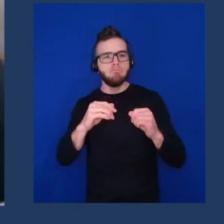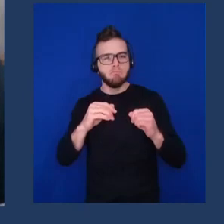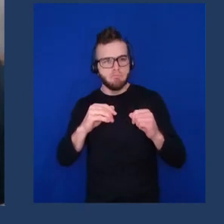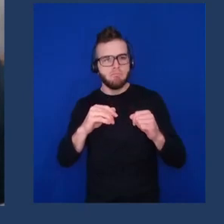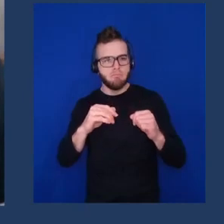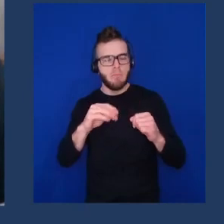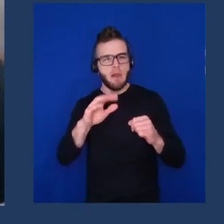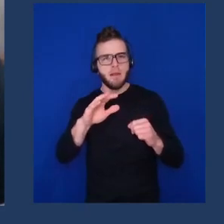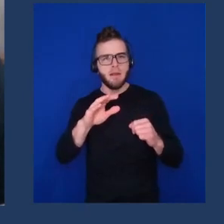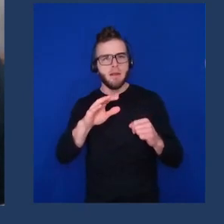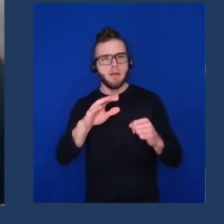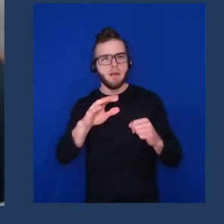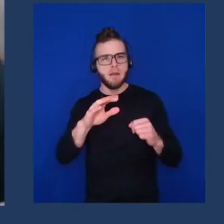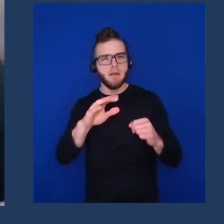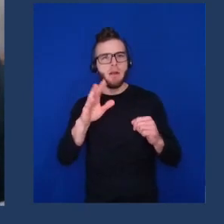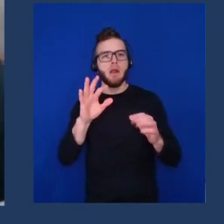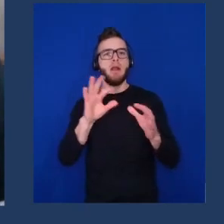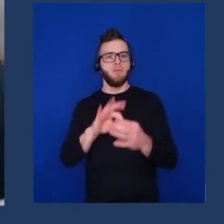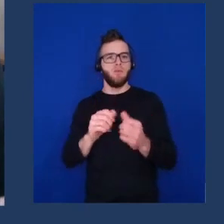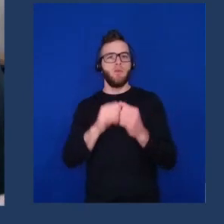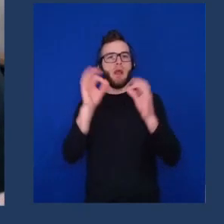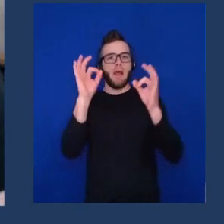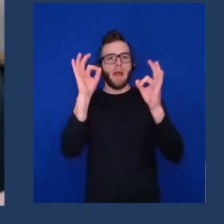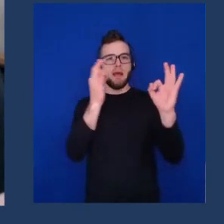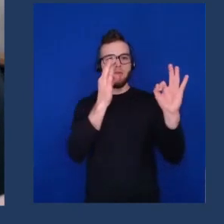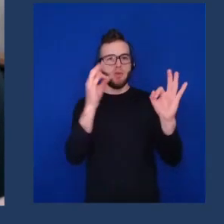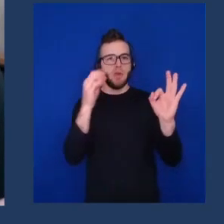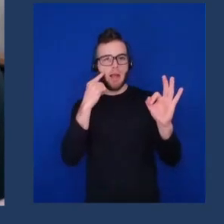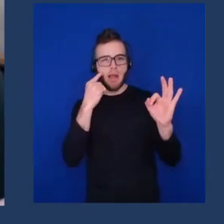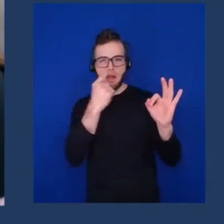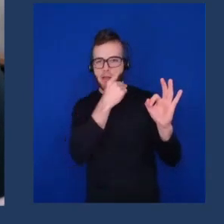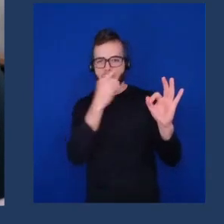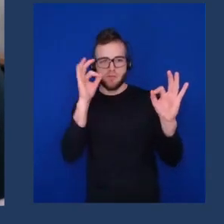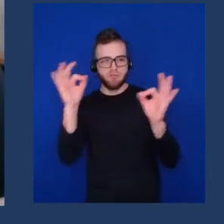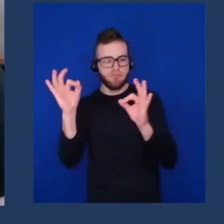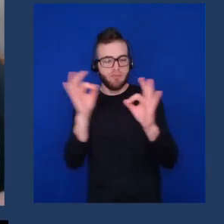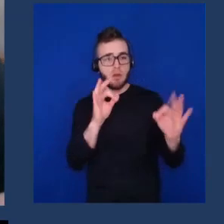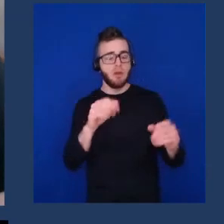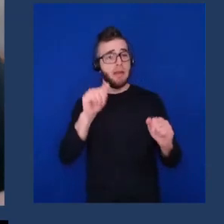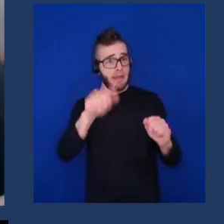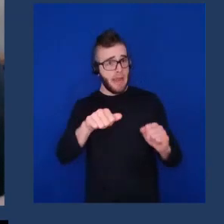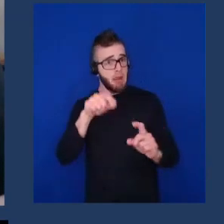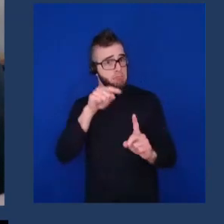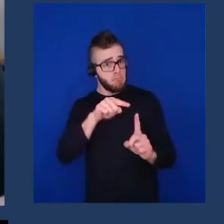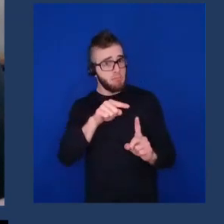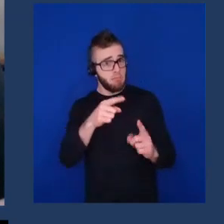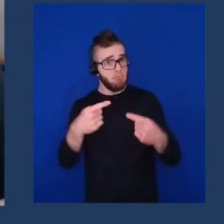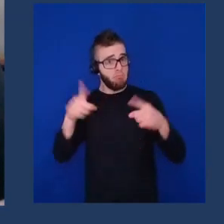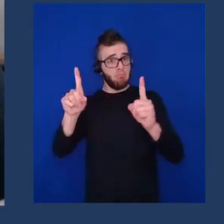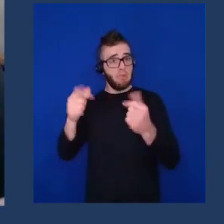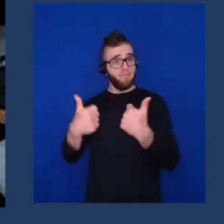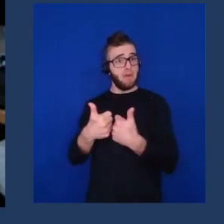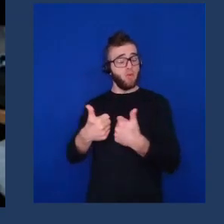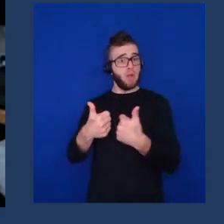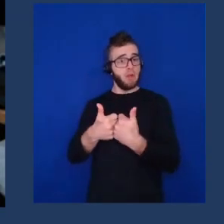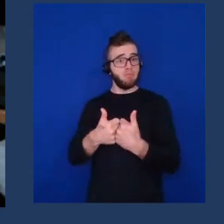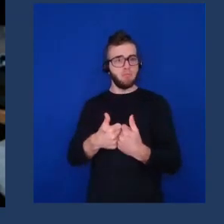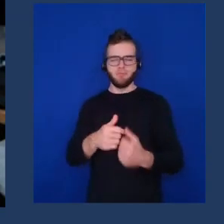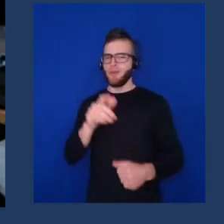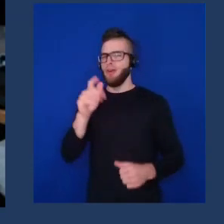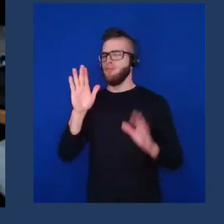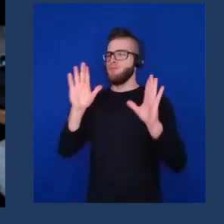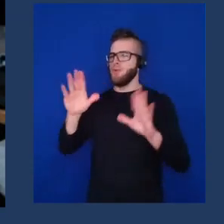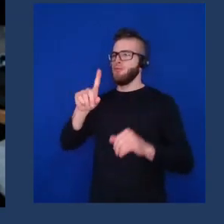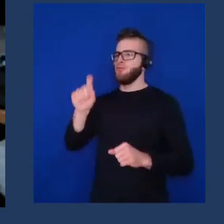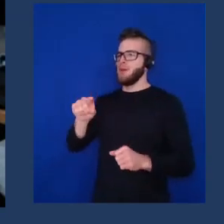eye tracking be used to play video games? That's a great question. Yeah. So we're already seeing that today. And so the Eyes